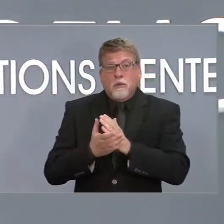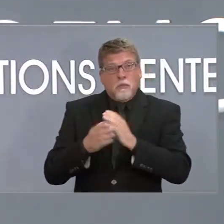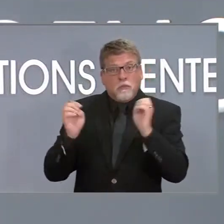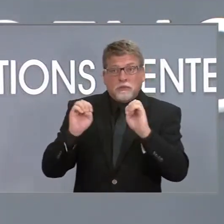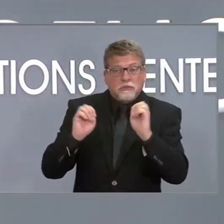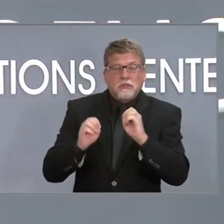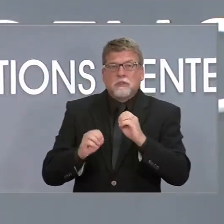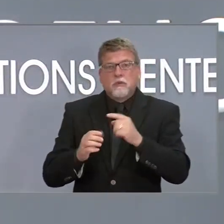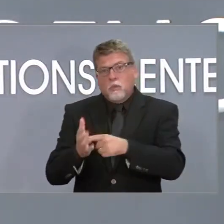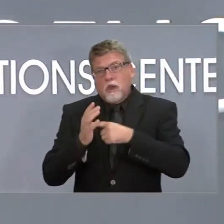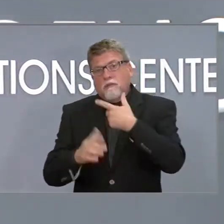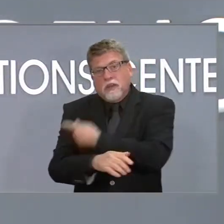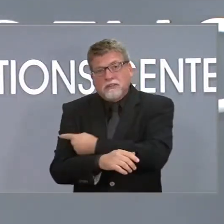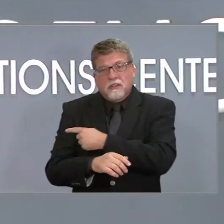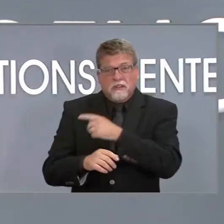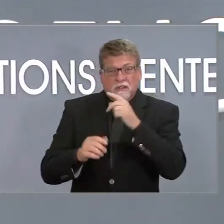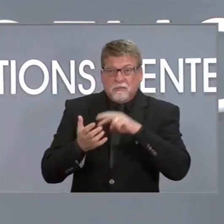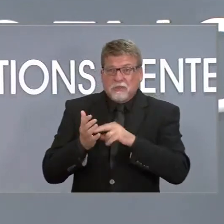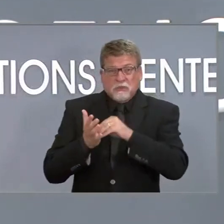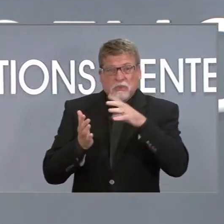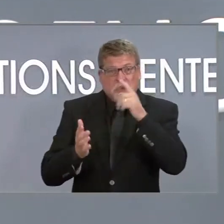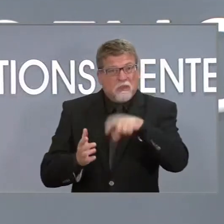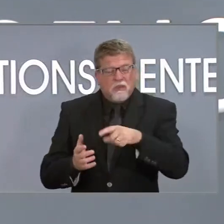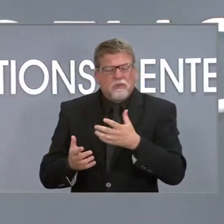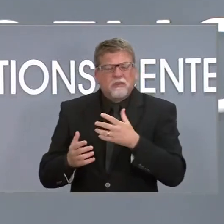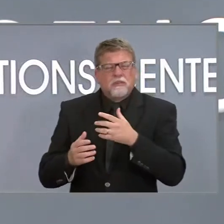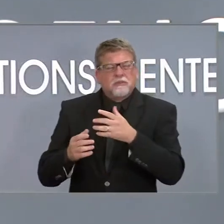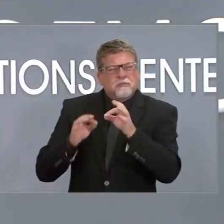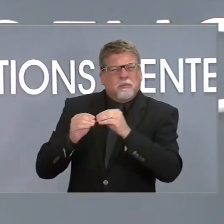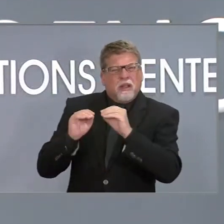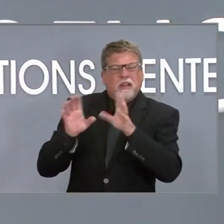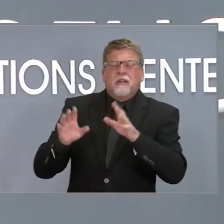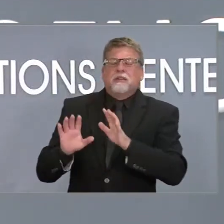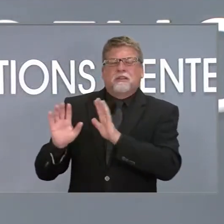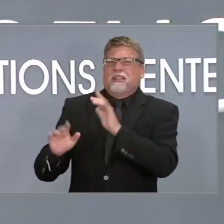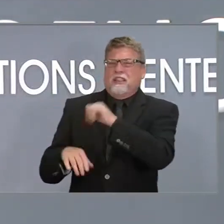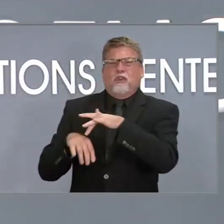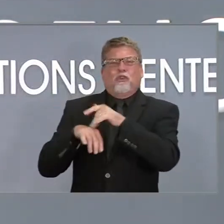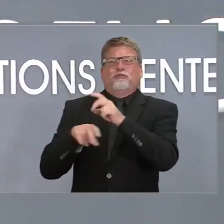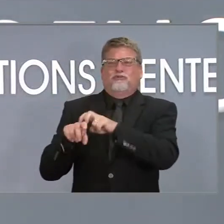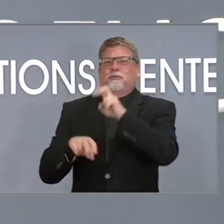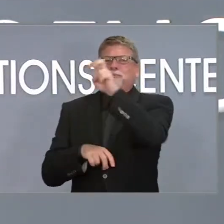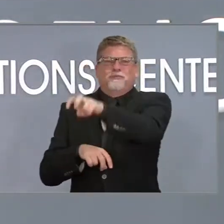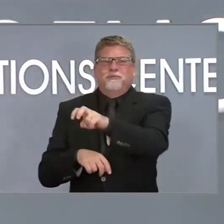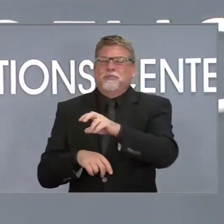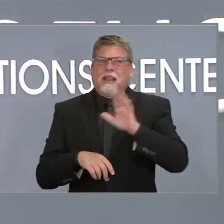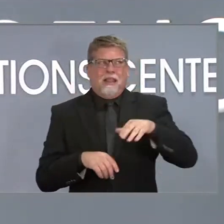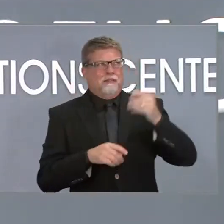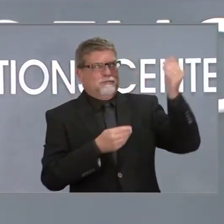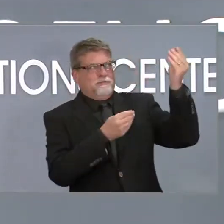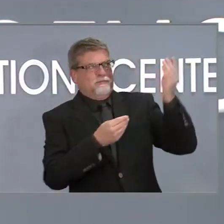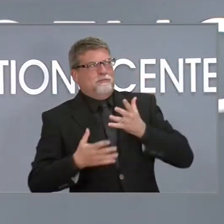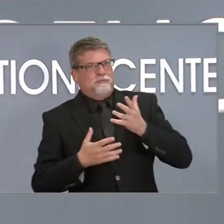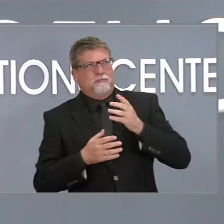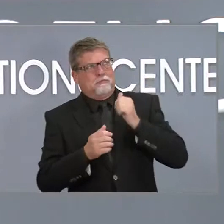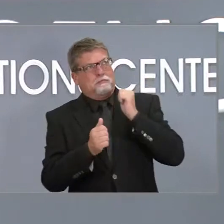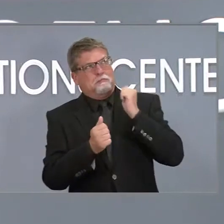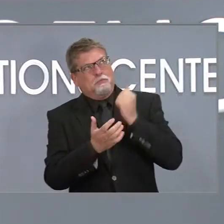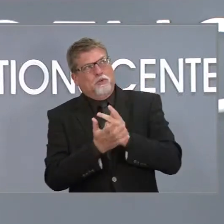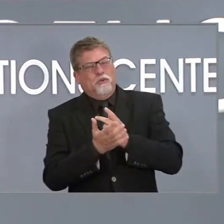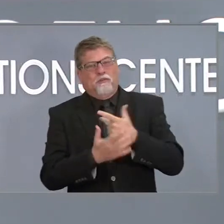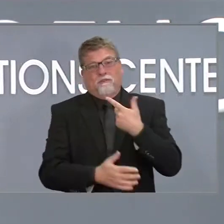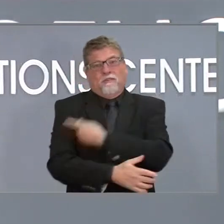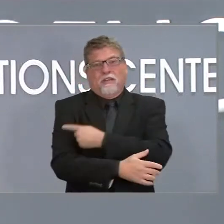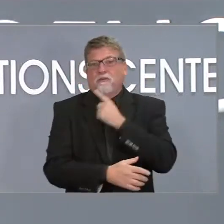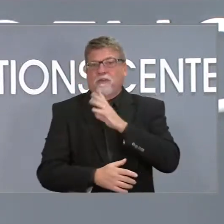Again, I think those are conversations that are premature right now. Right now, we're just focused on the fact we don't even have vaccines for the 5 to 11-year-olds. I'm hopeful as soon